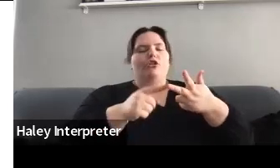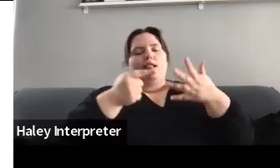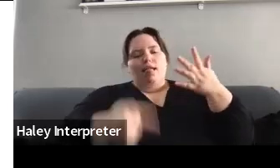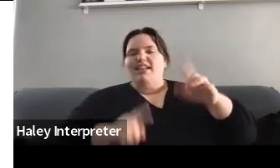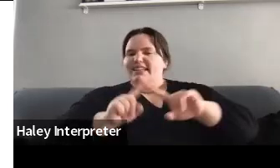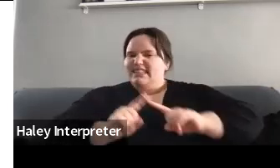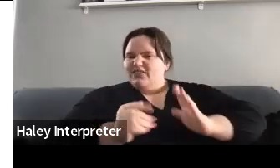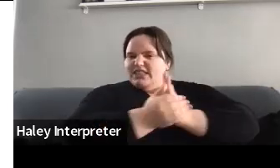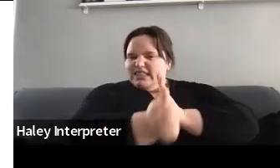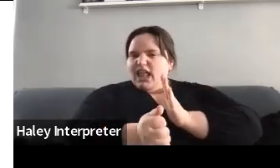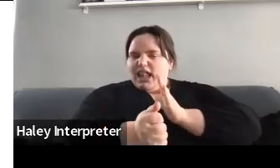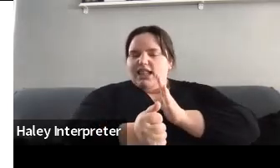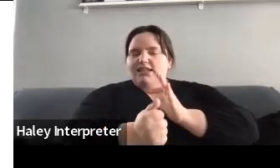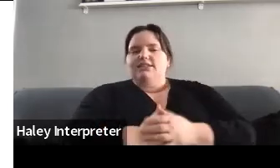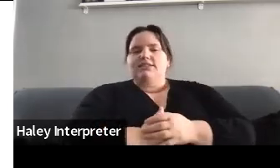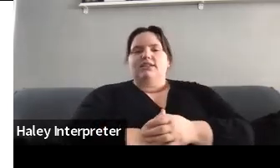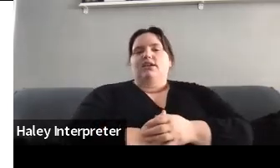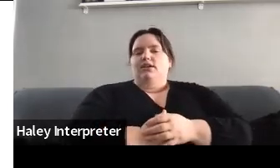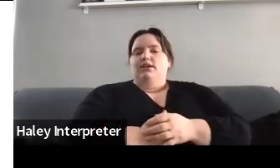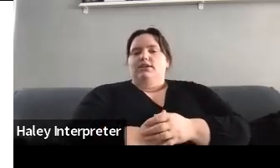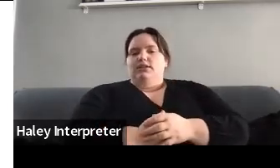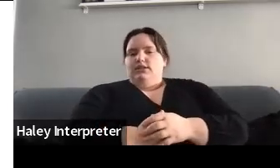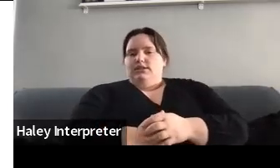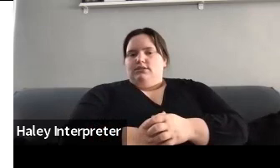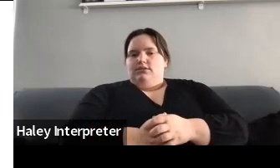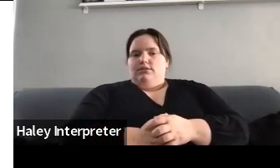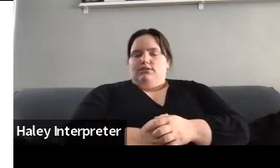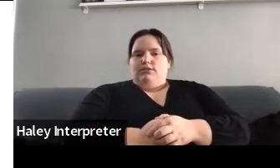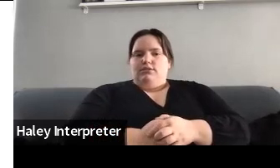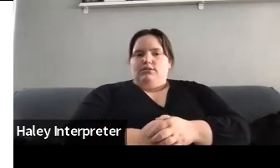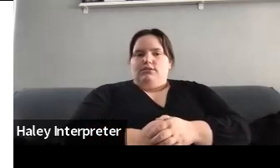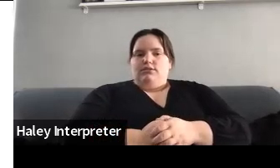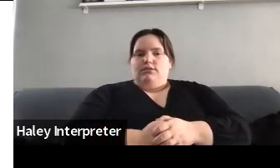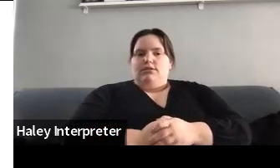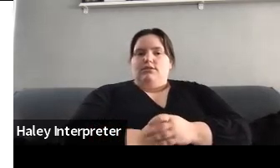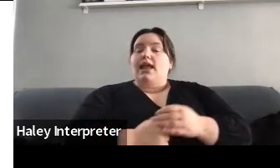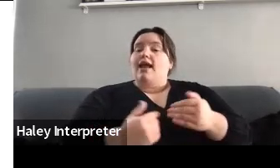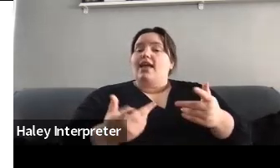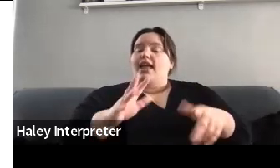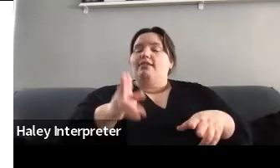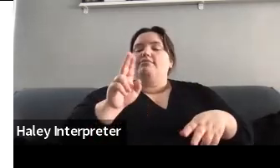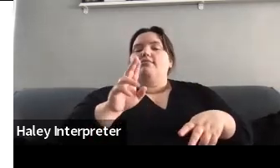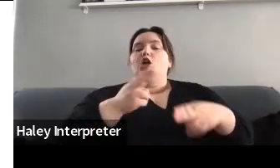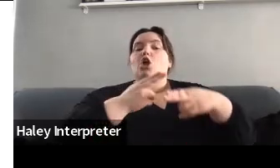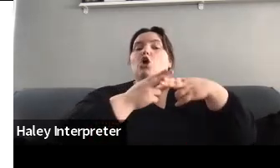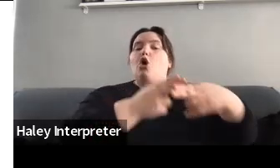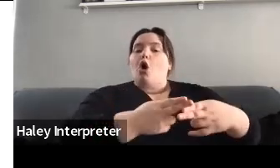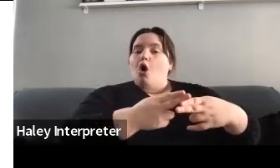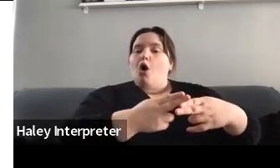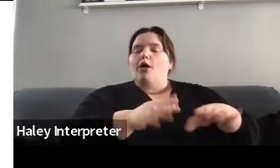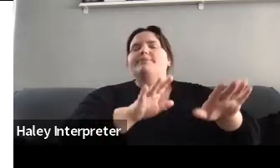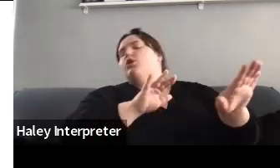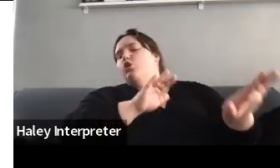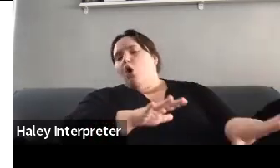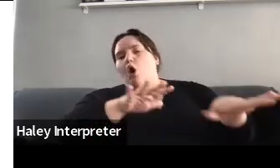use. And they have a call my dog or cat skill. Um, the ones that are connected to